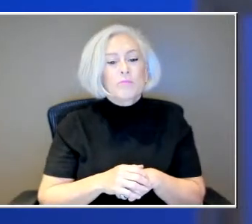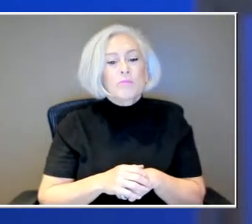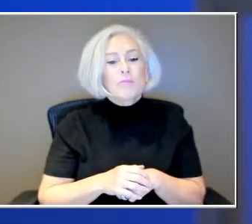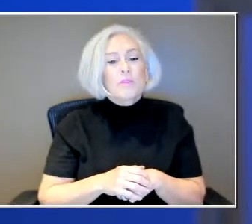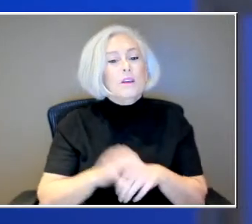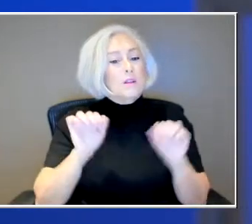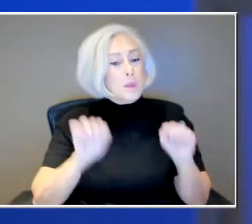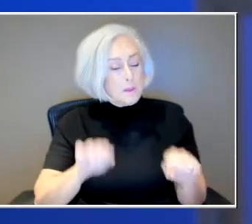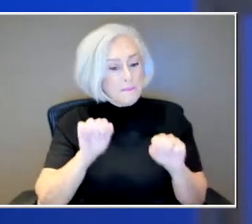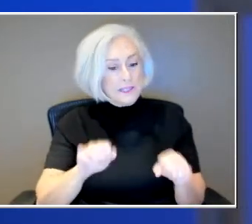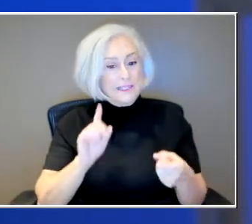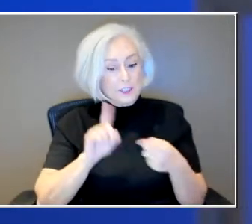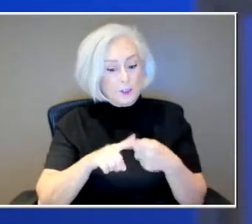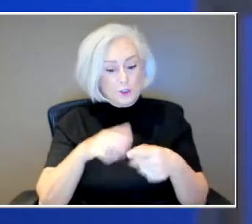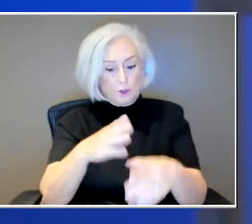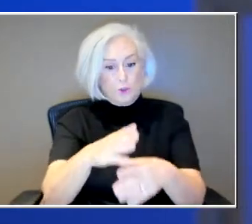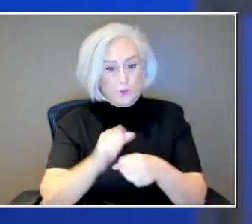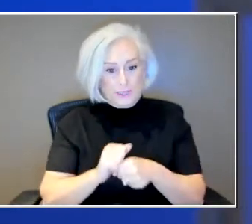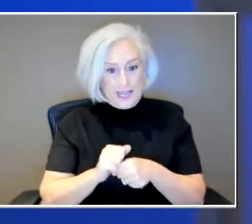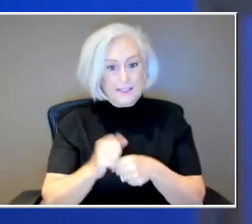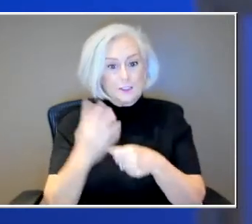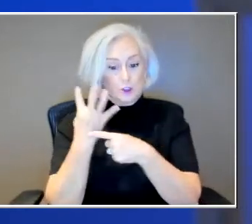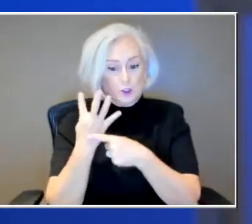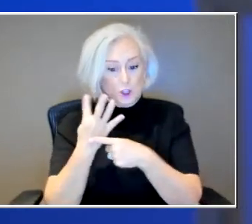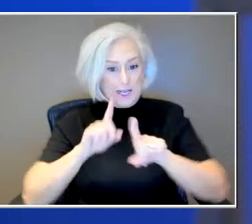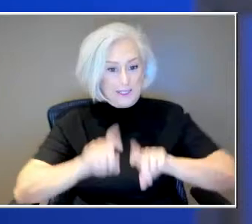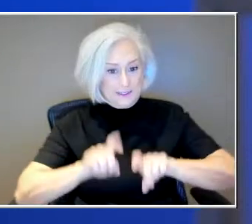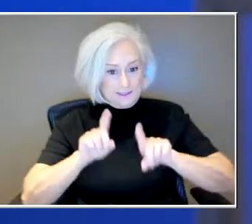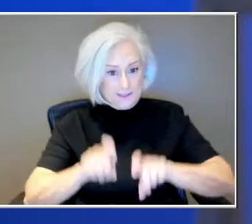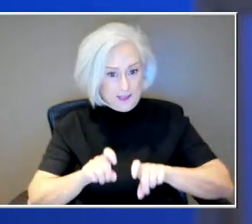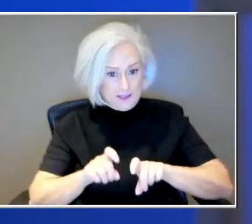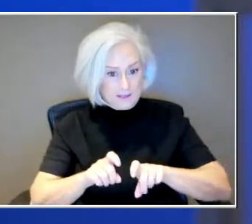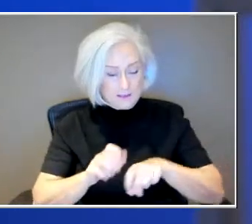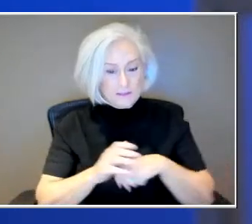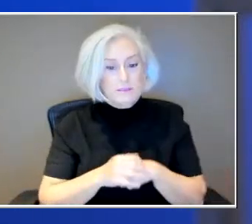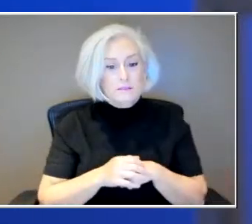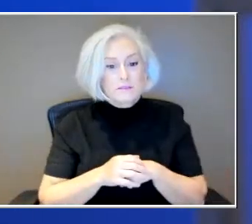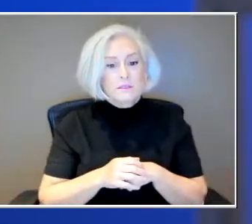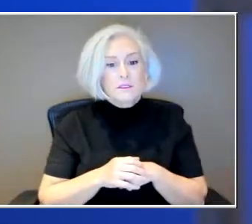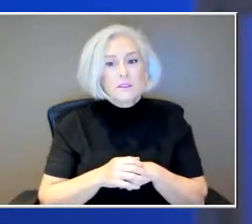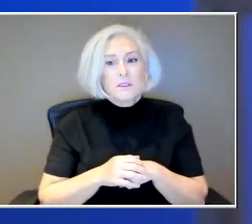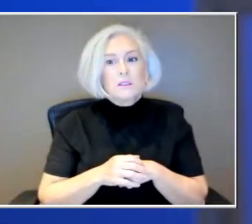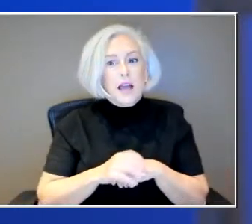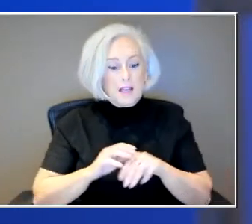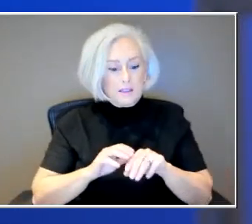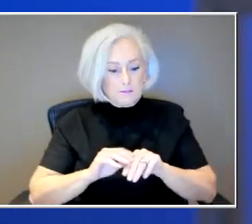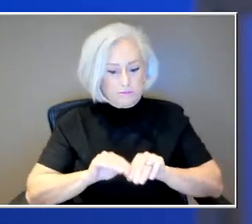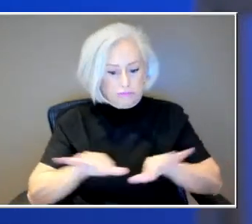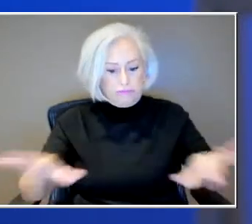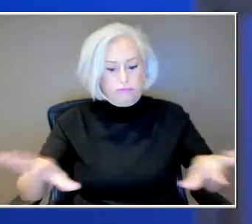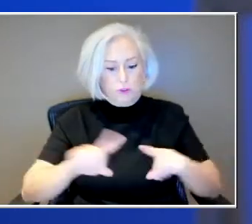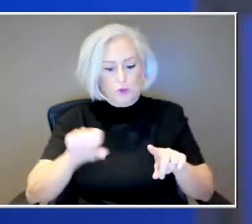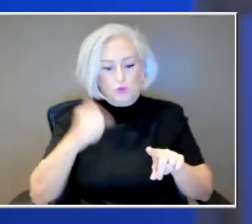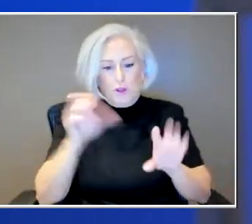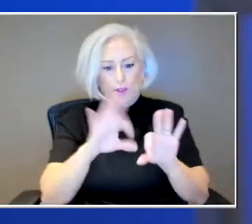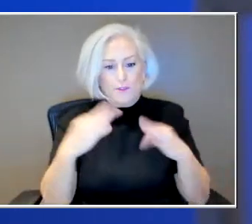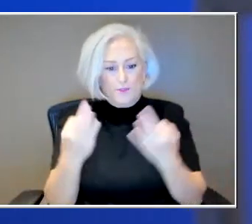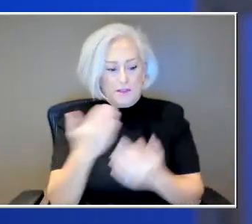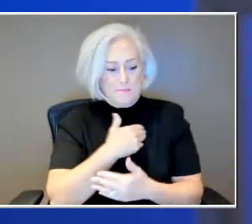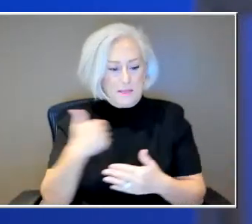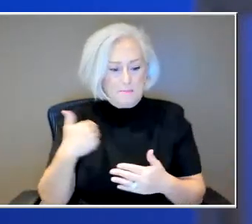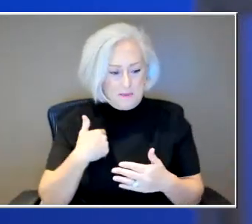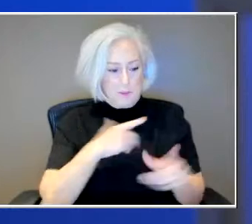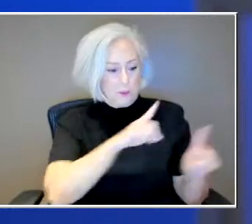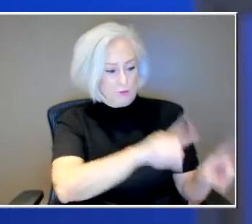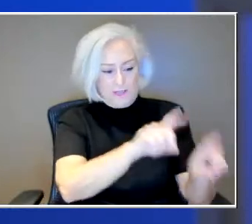get the genetic testing to the extended family members, I think is a huge thing because, yeah, it